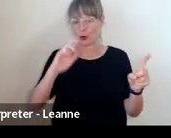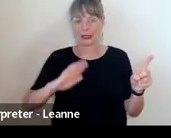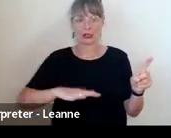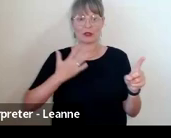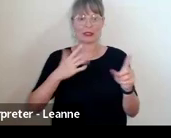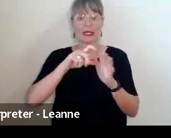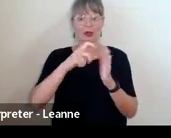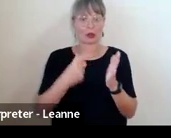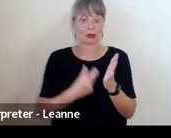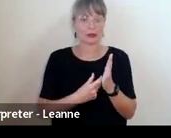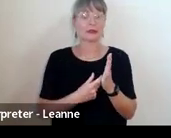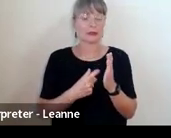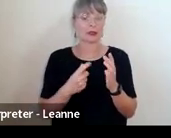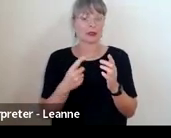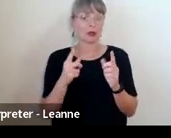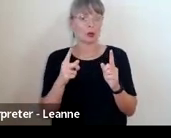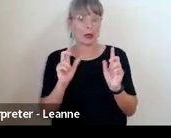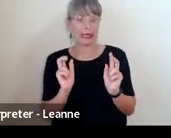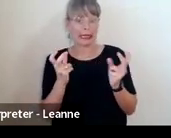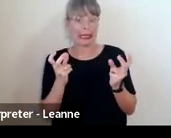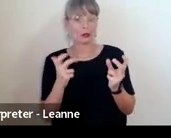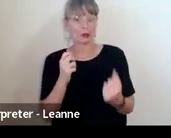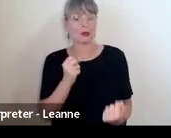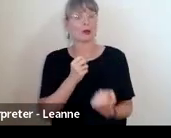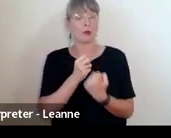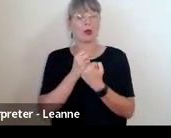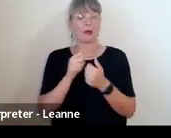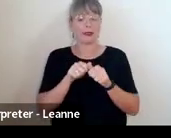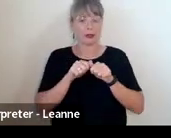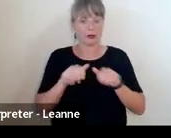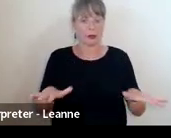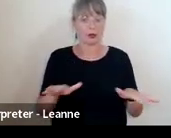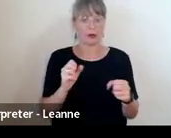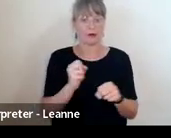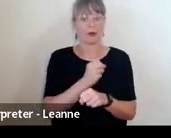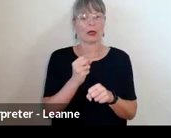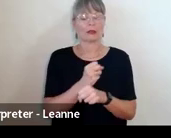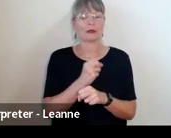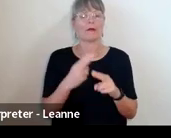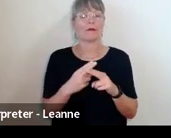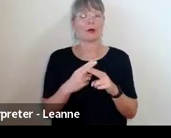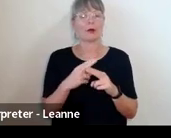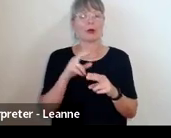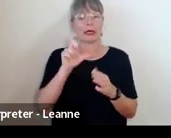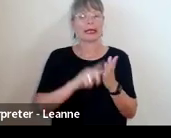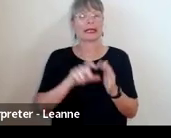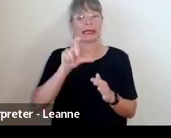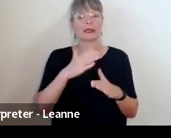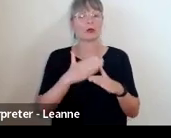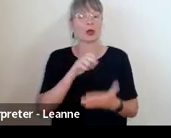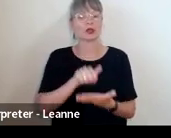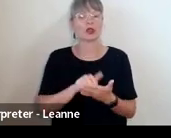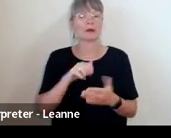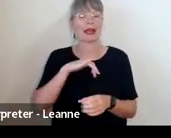to support Vysum's distribution of the products through clinics, web shops, and pharmacies. As a team